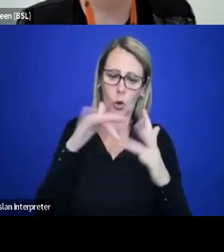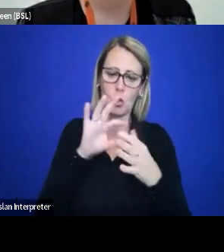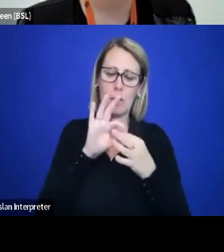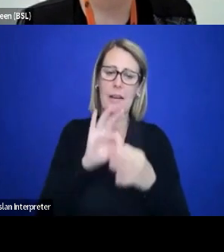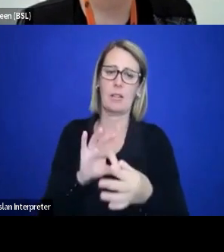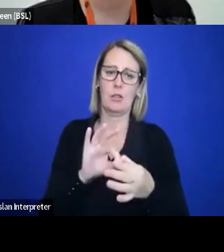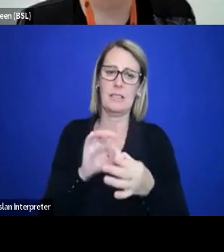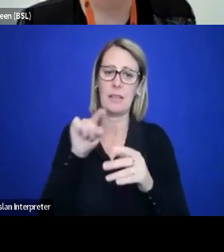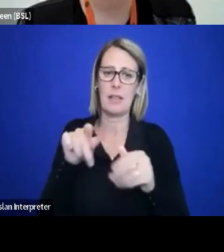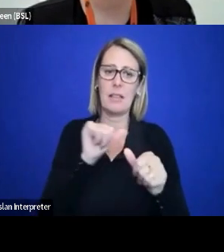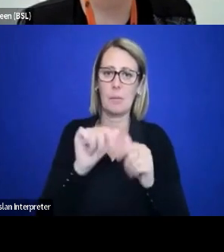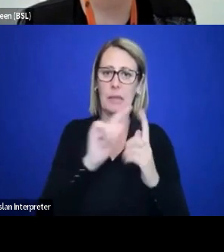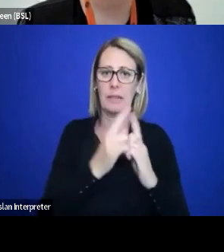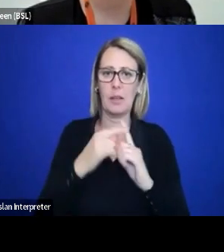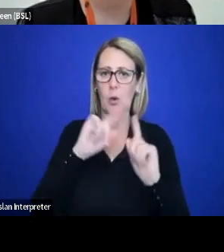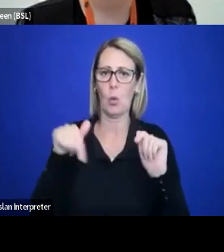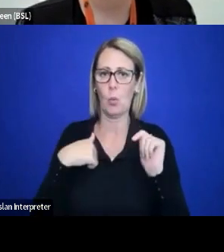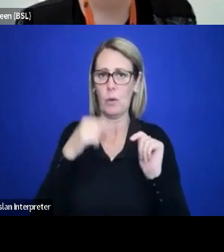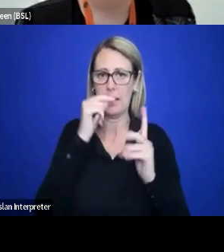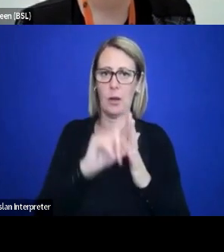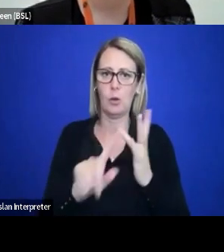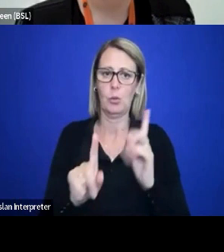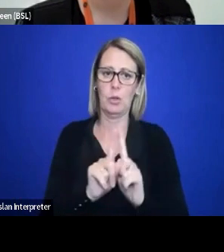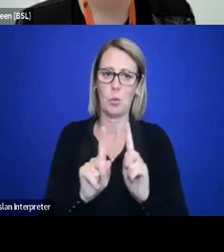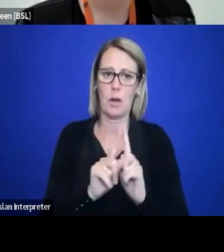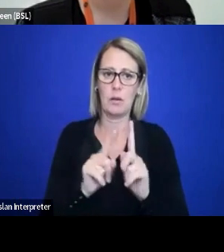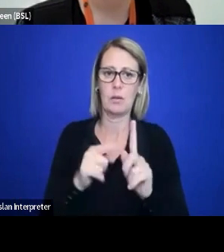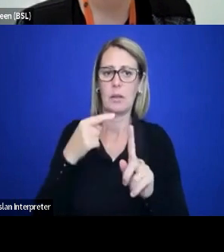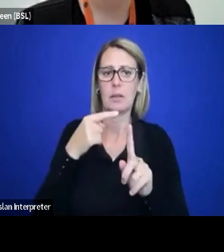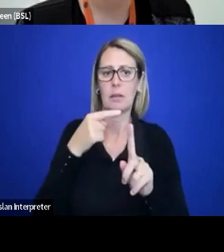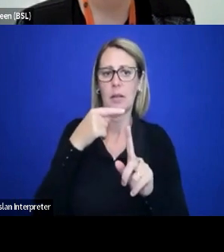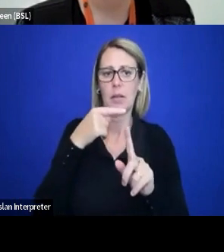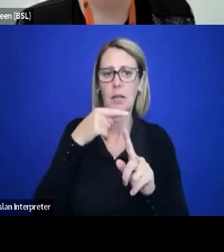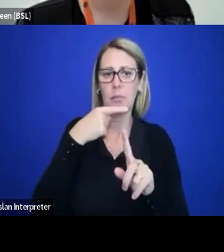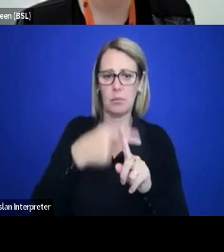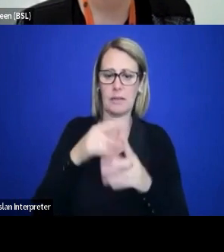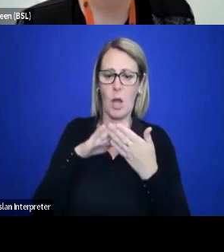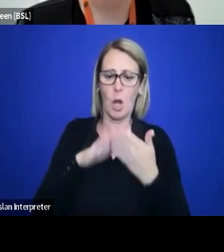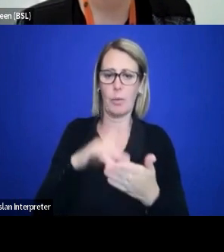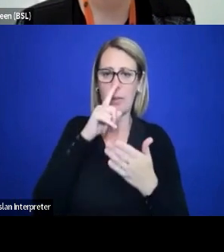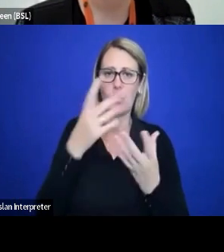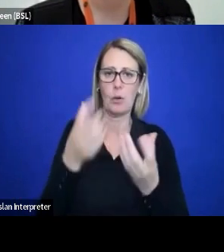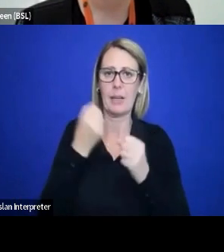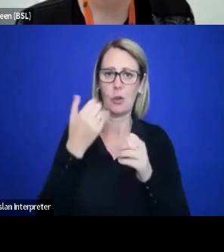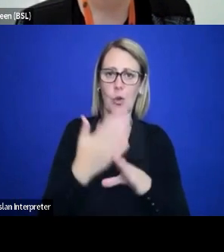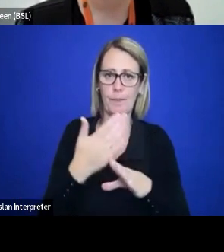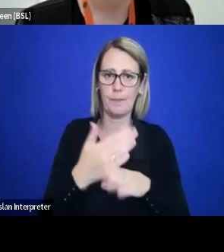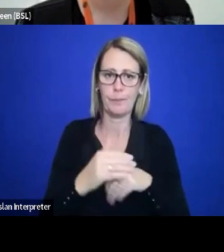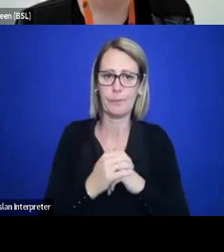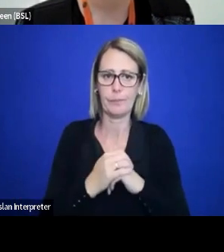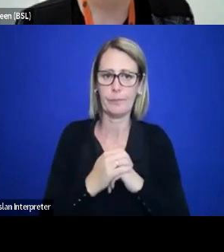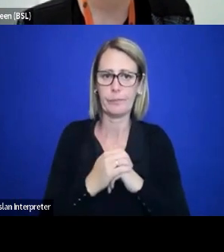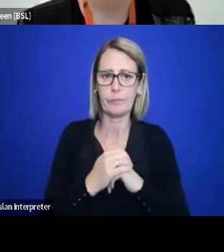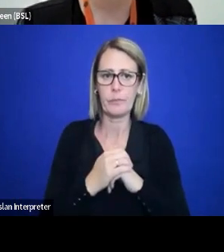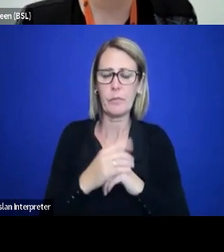best things that we can do as well as helping people get jobs. So I think it's a very